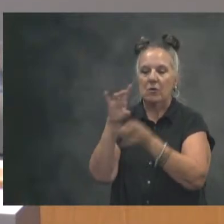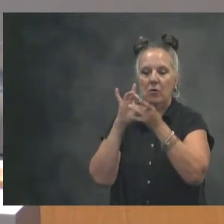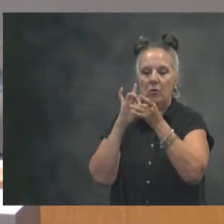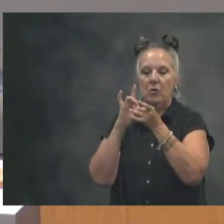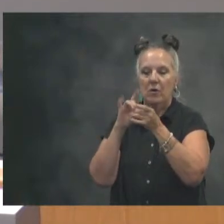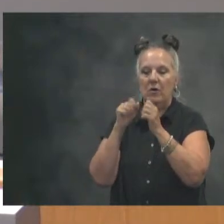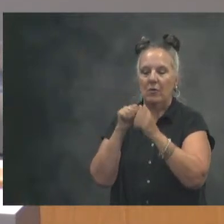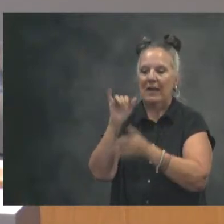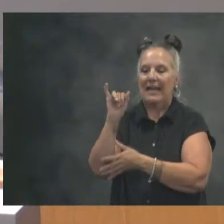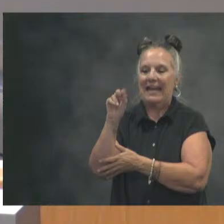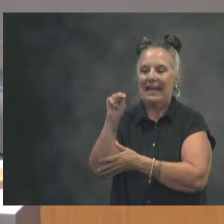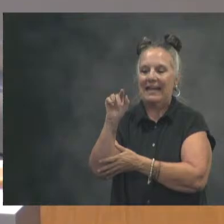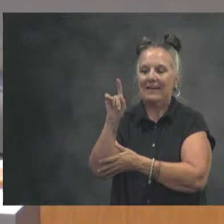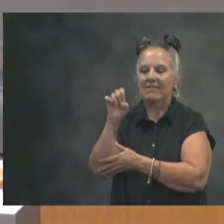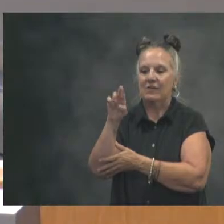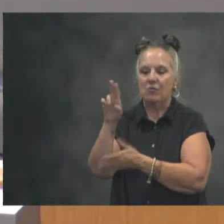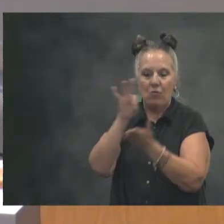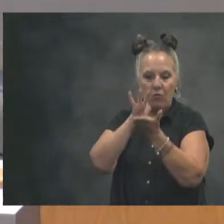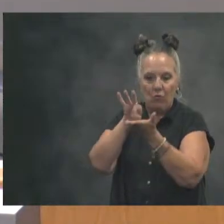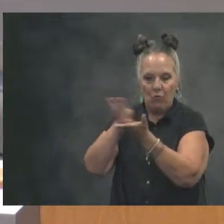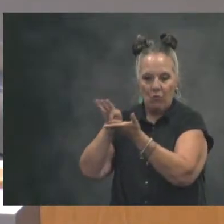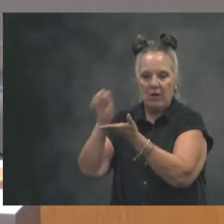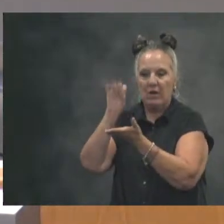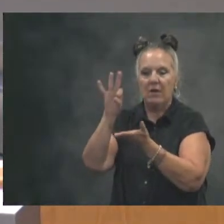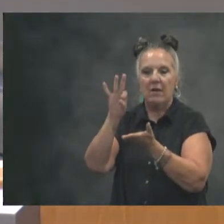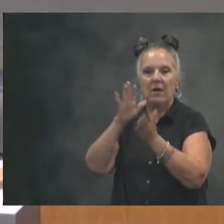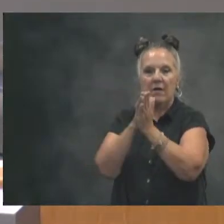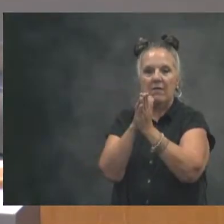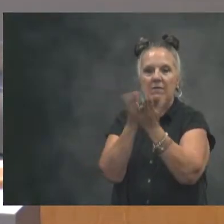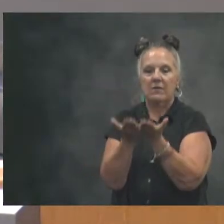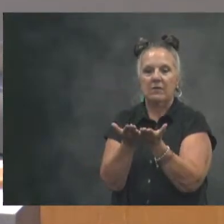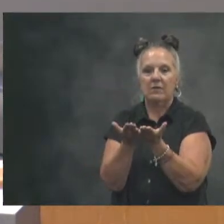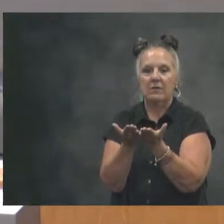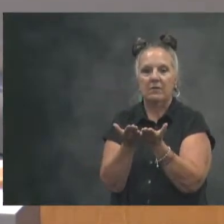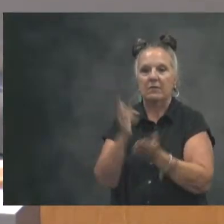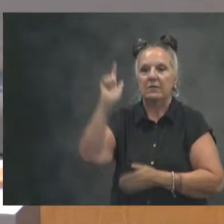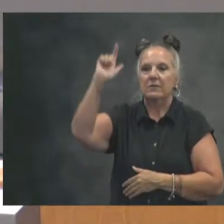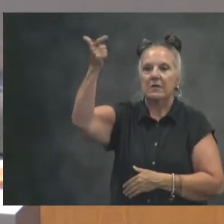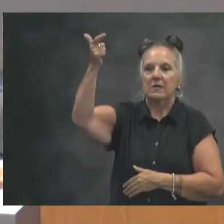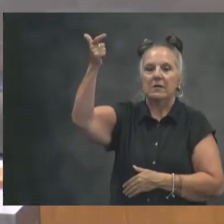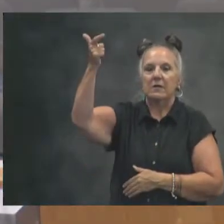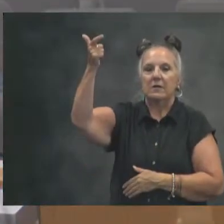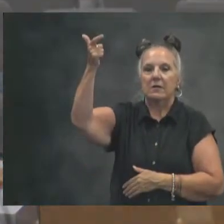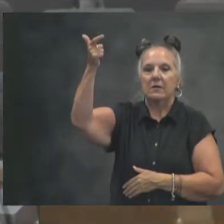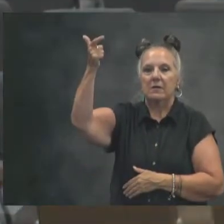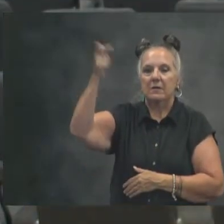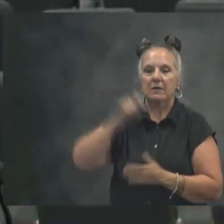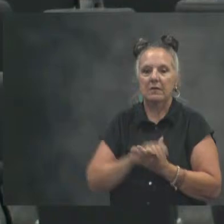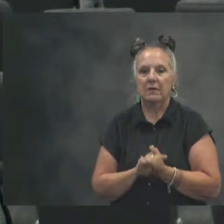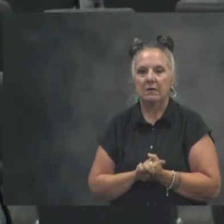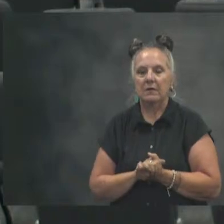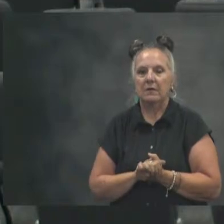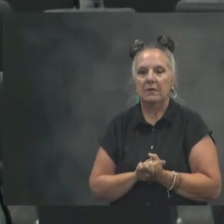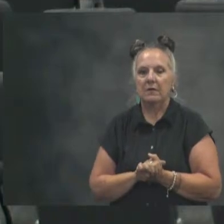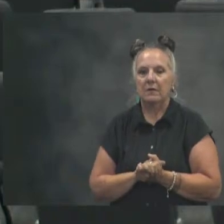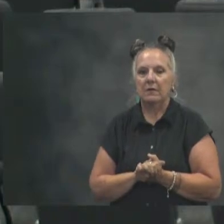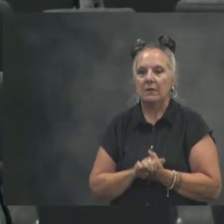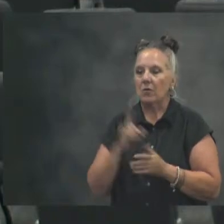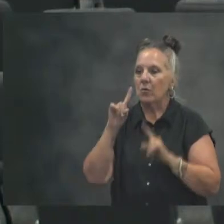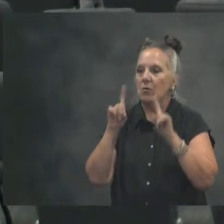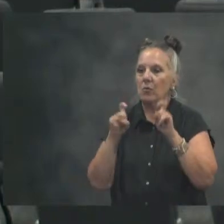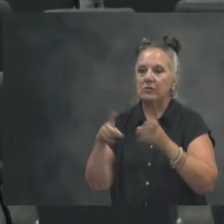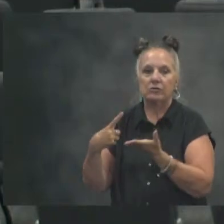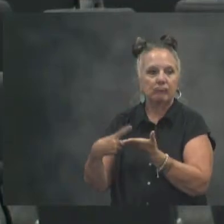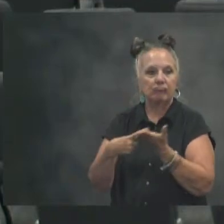entitled Inventory of Textbooks. Thank you, Mr. Stauffer. Is there a second? Second. Thank you, Mrs. Murray. Any questions,